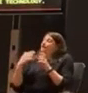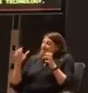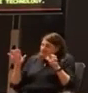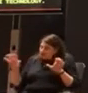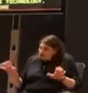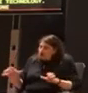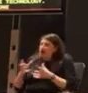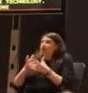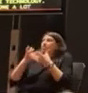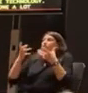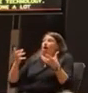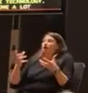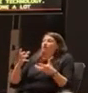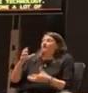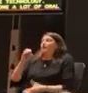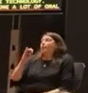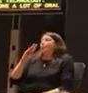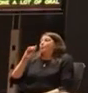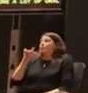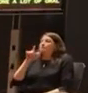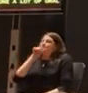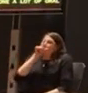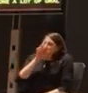of oral histories for